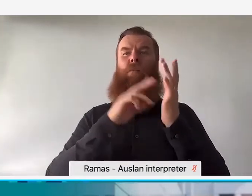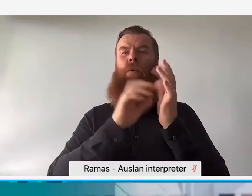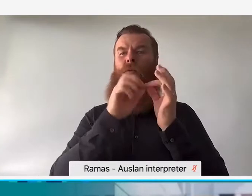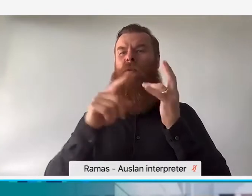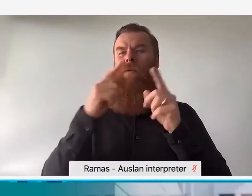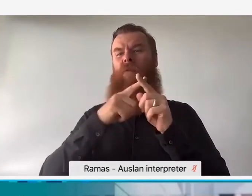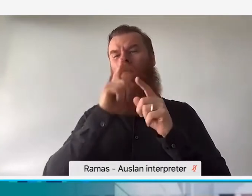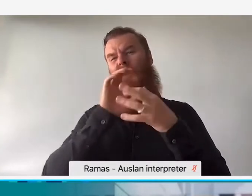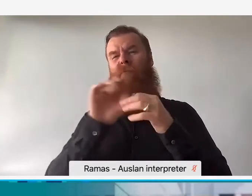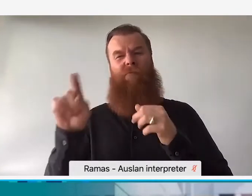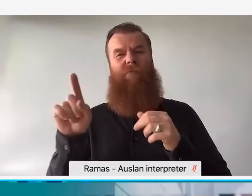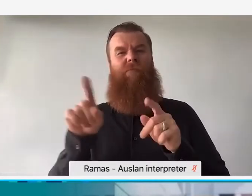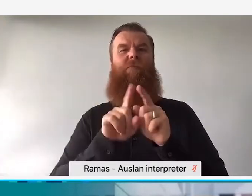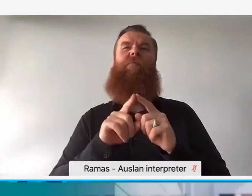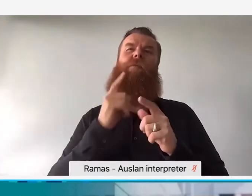the presentation.